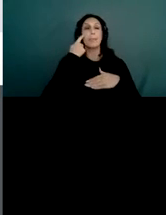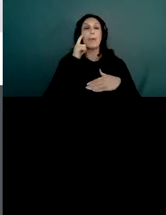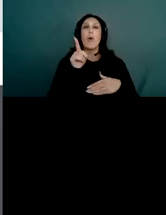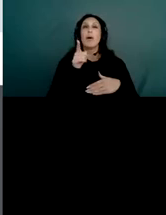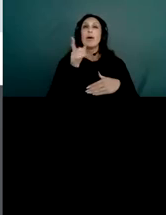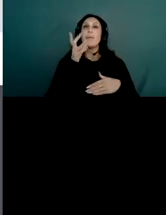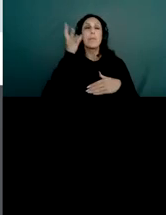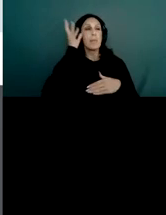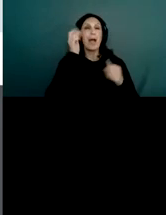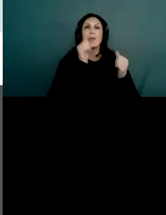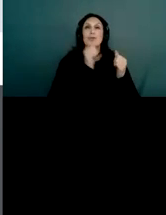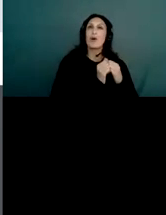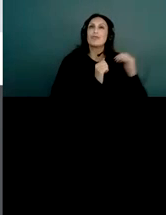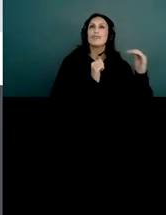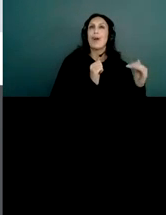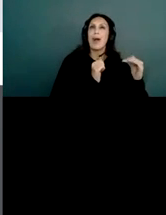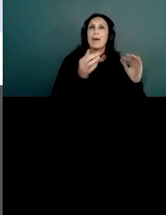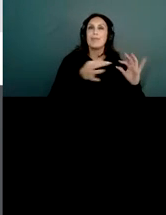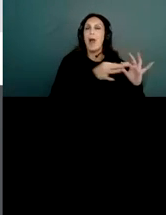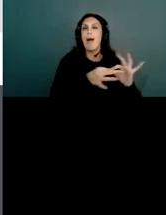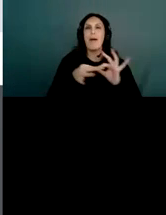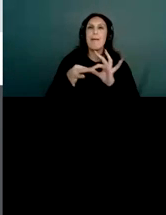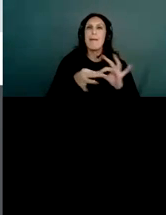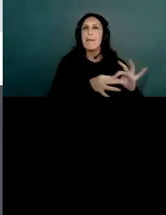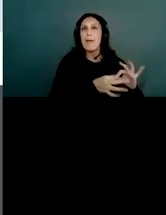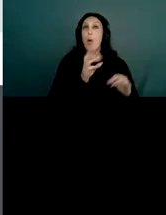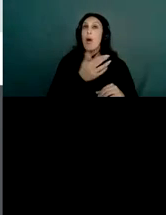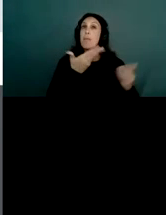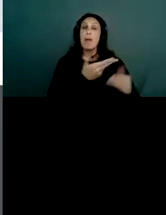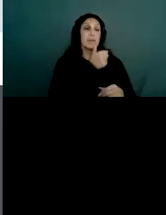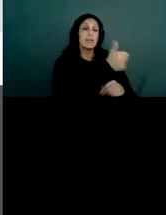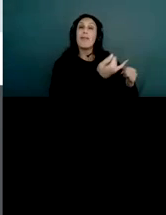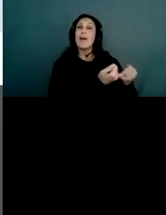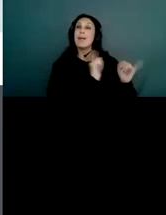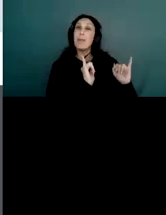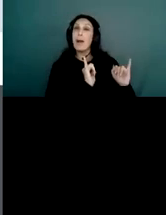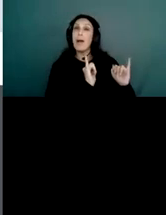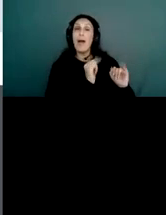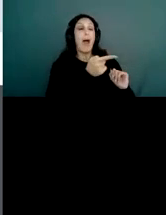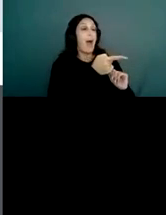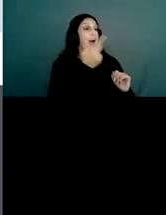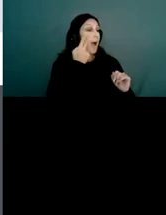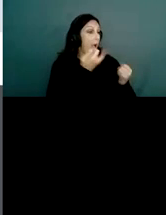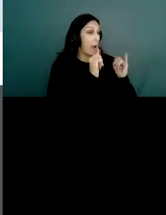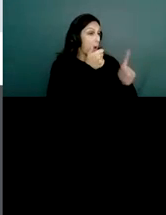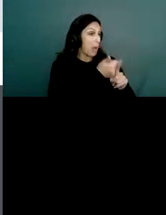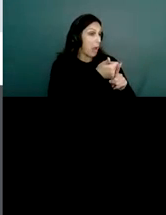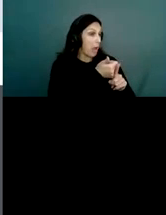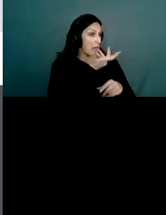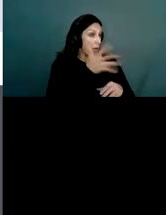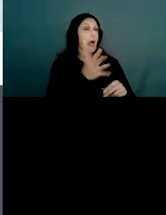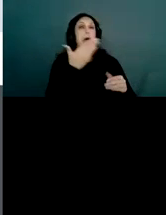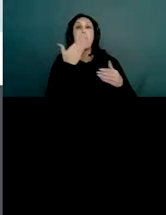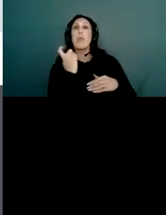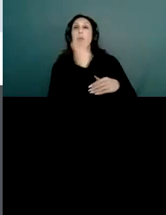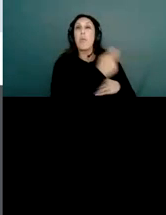that. But there's lots of different things here, such as read a new book and write a review, describe